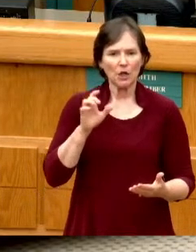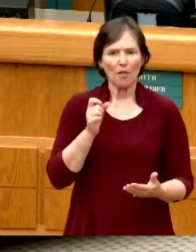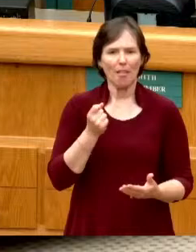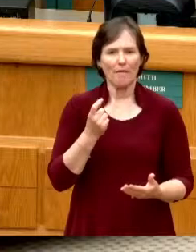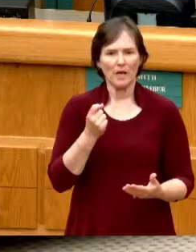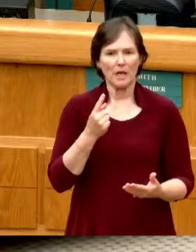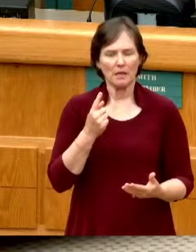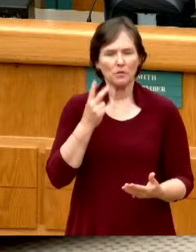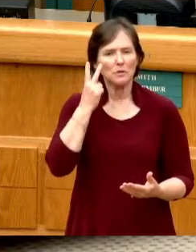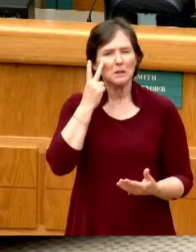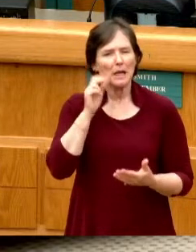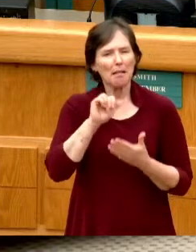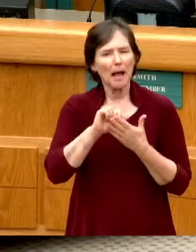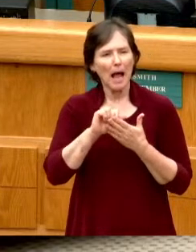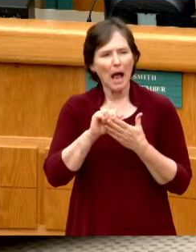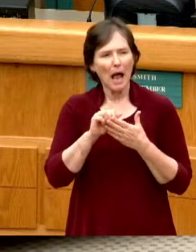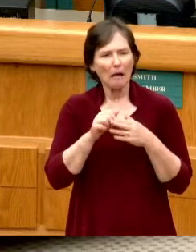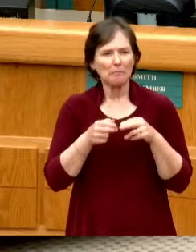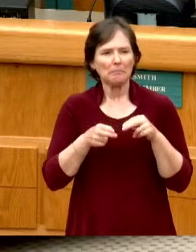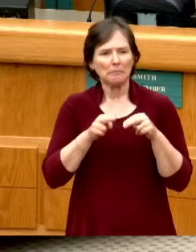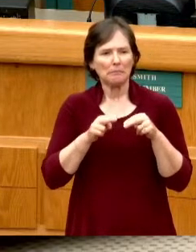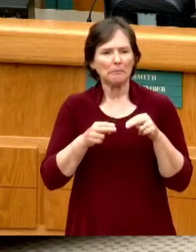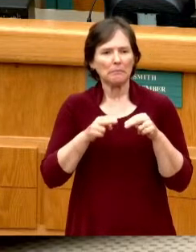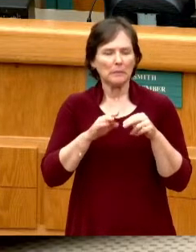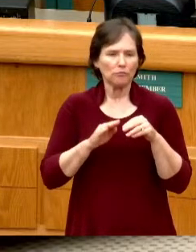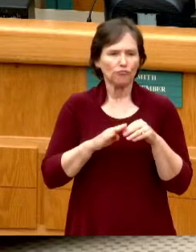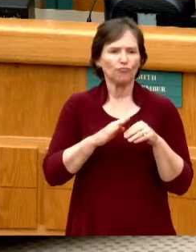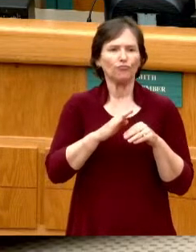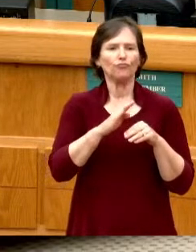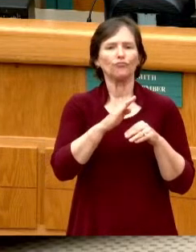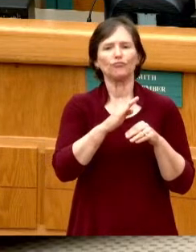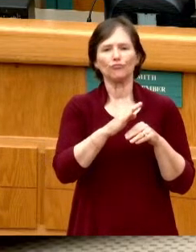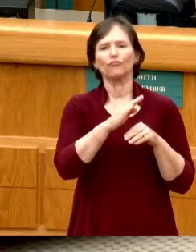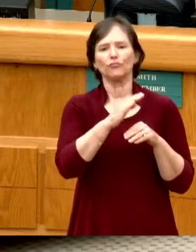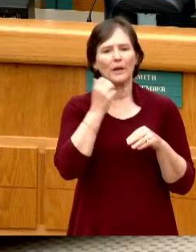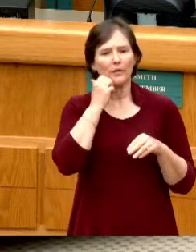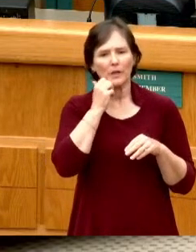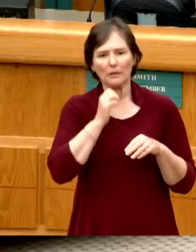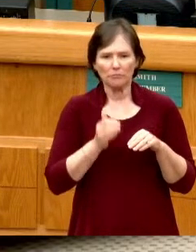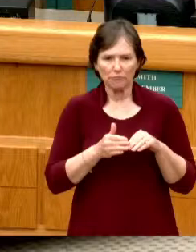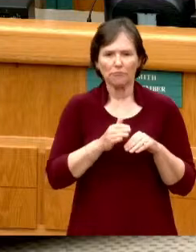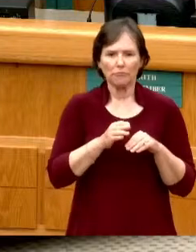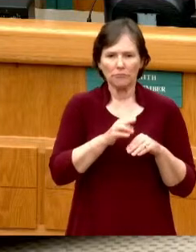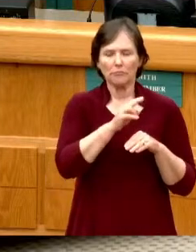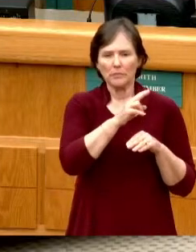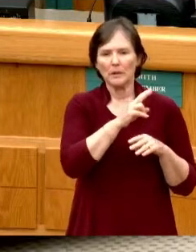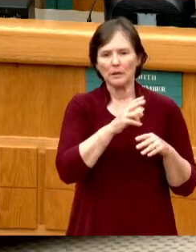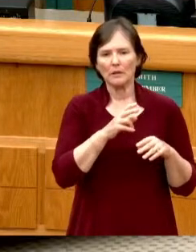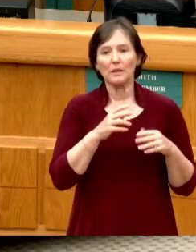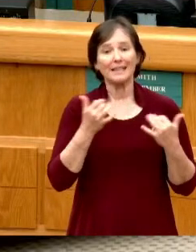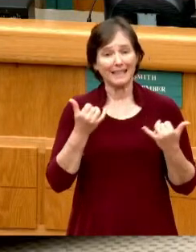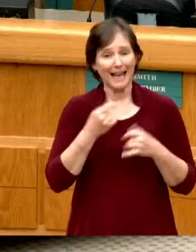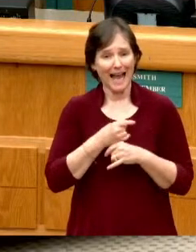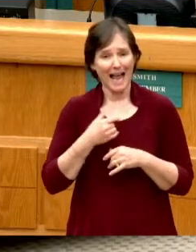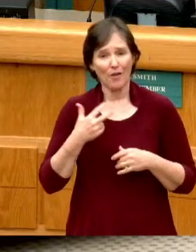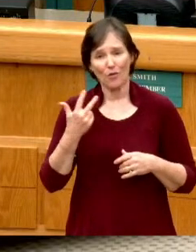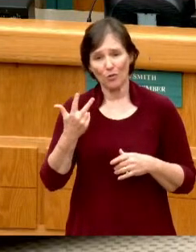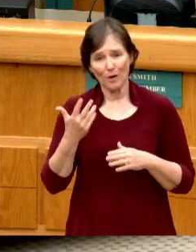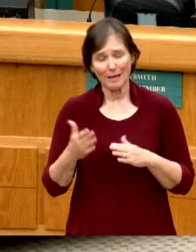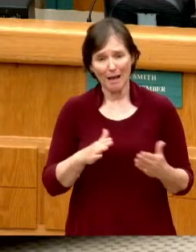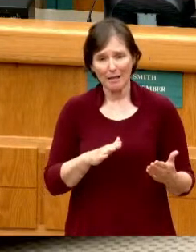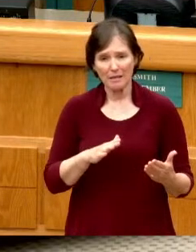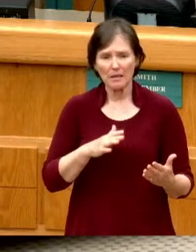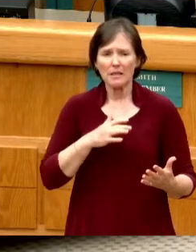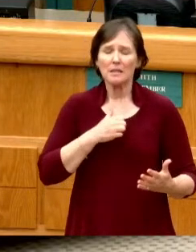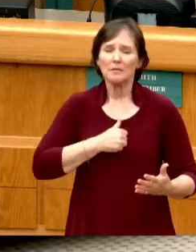slope, the numbers continue to rise on a daily basis. There's 3 additional deaths today. Our condolences